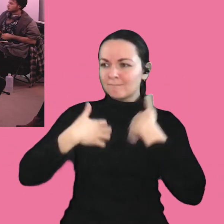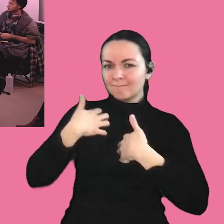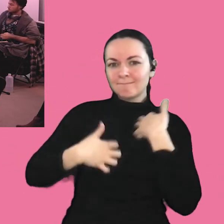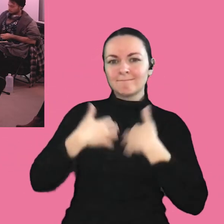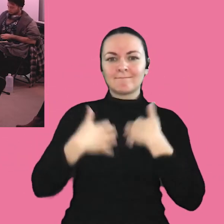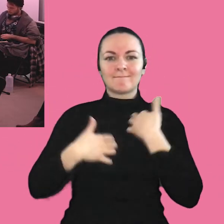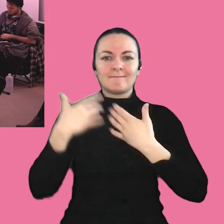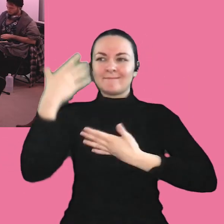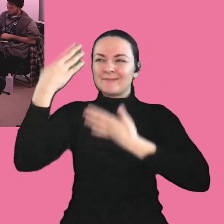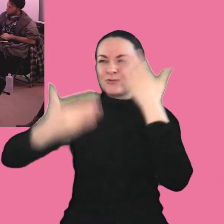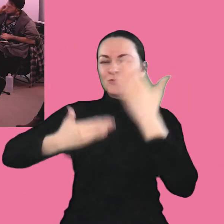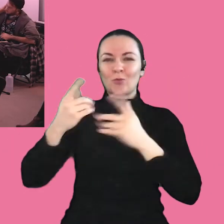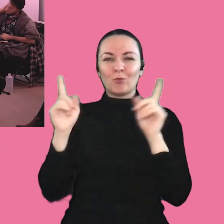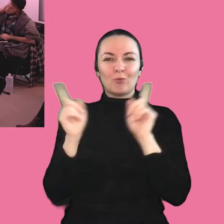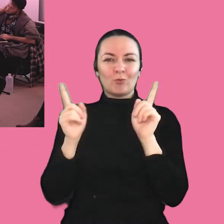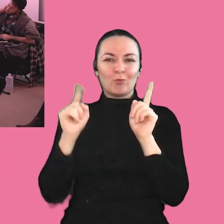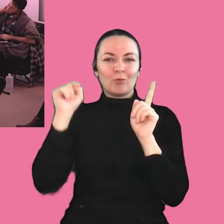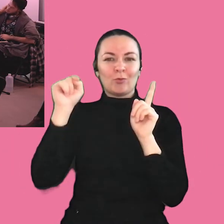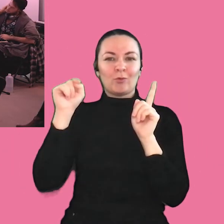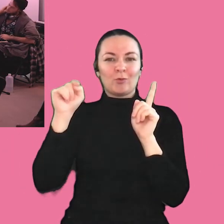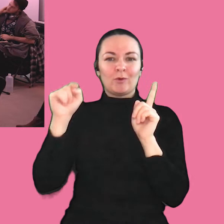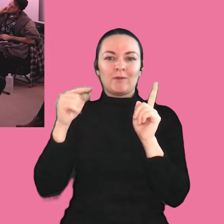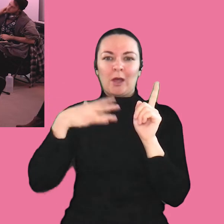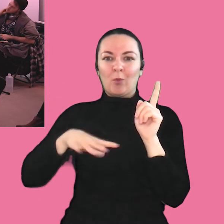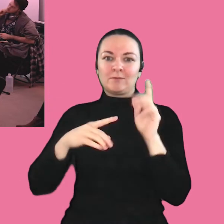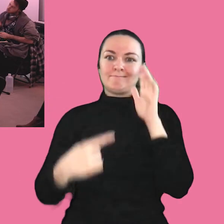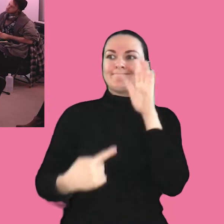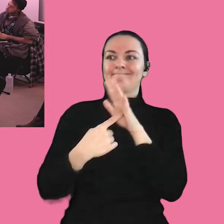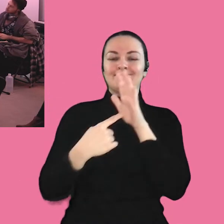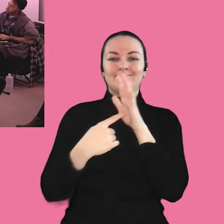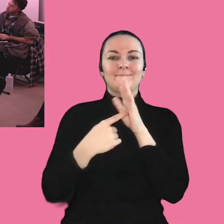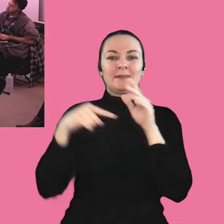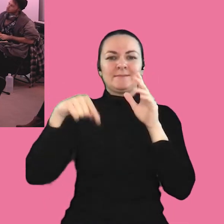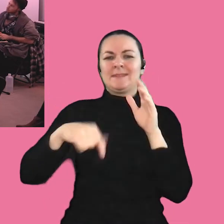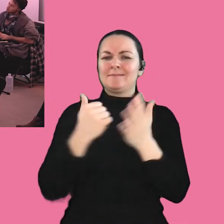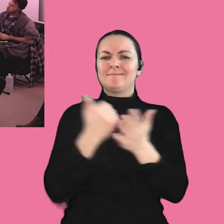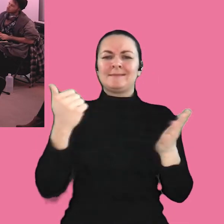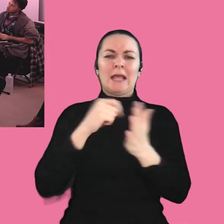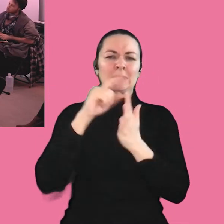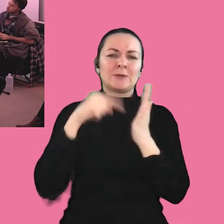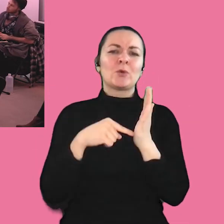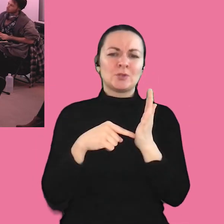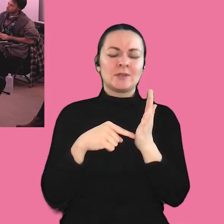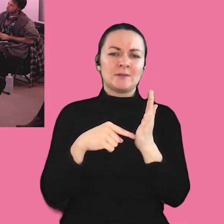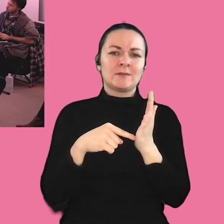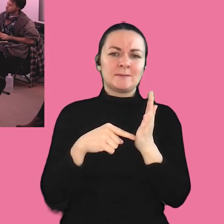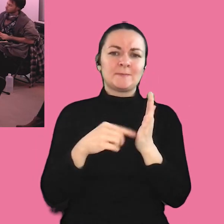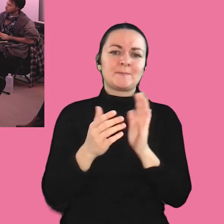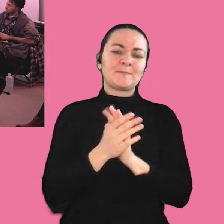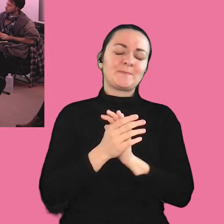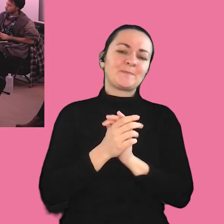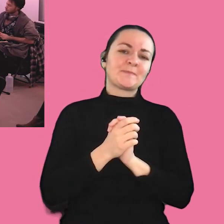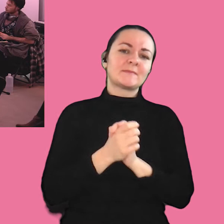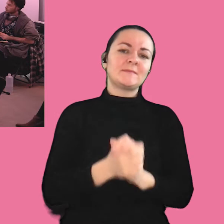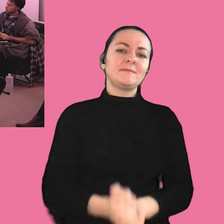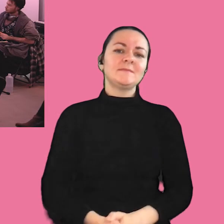studying in, I guess what I say is I'm very interested in the idea of seeding new mythologies or re-enchanting the world. I am